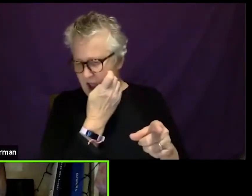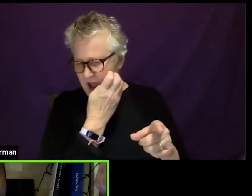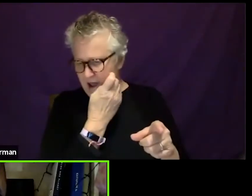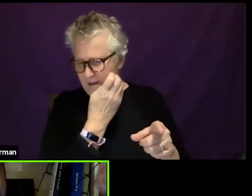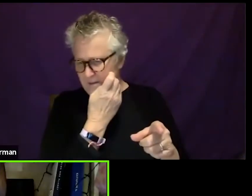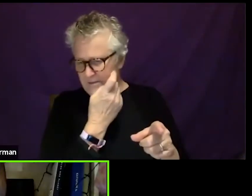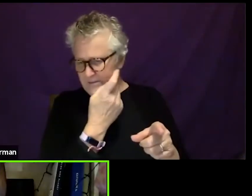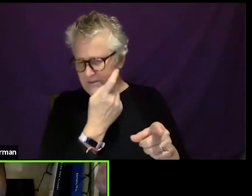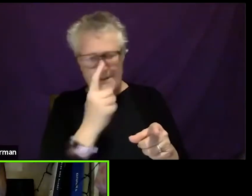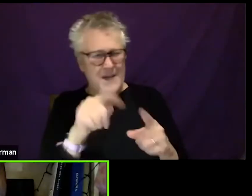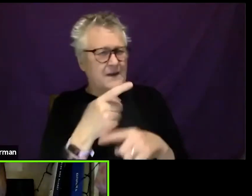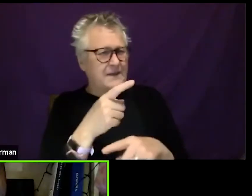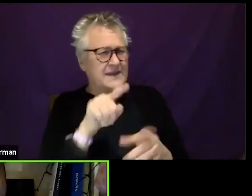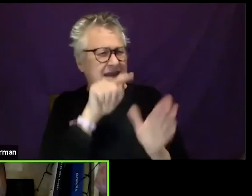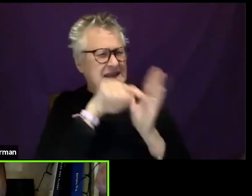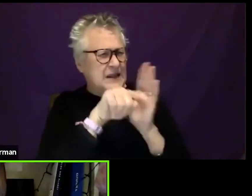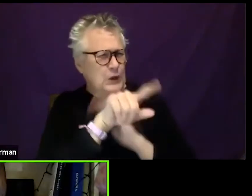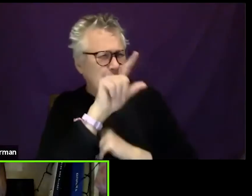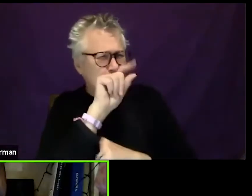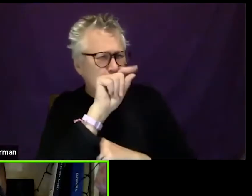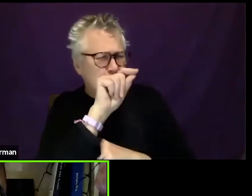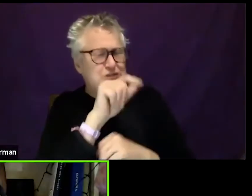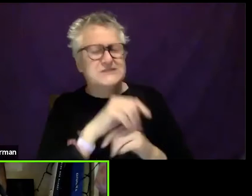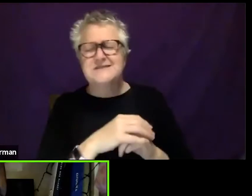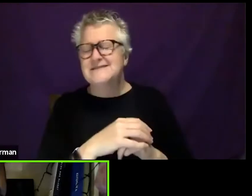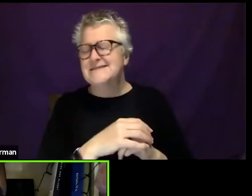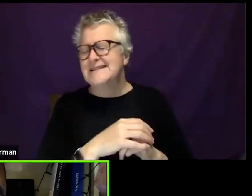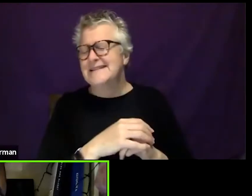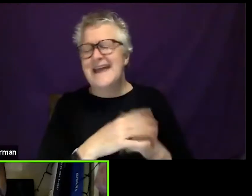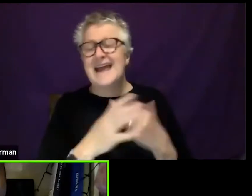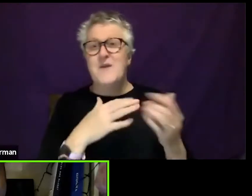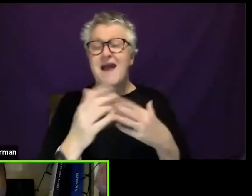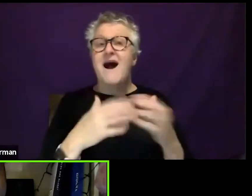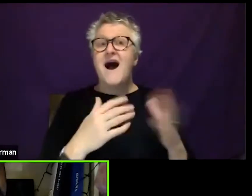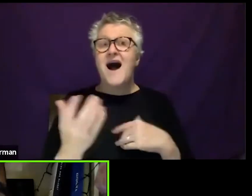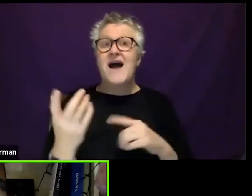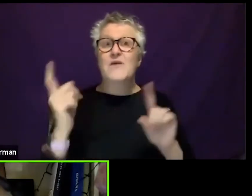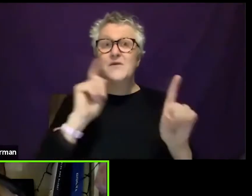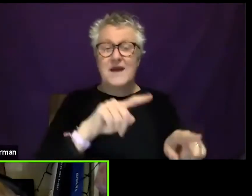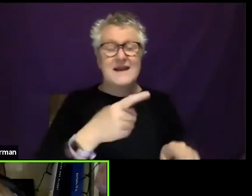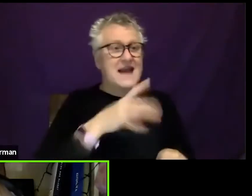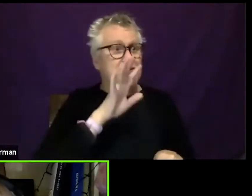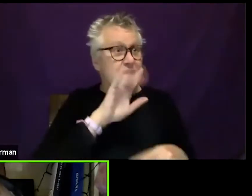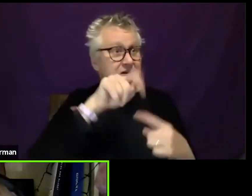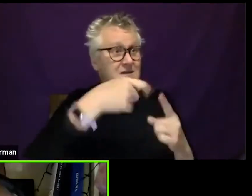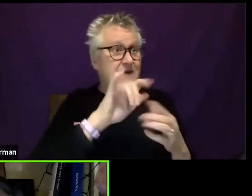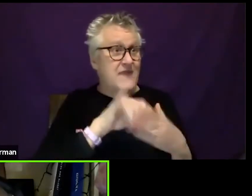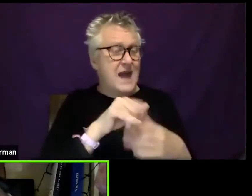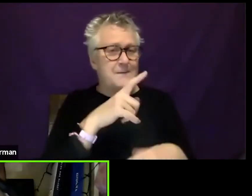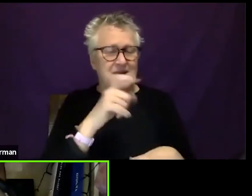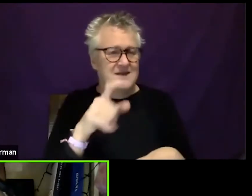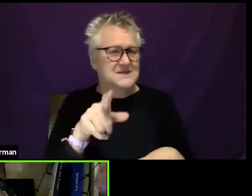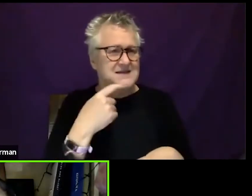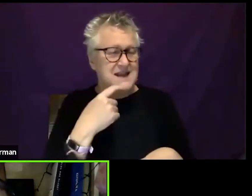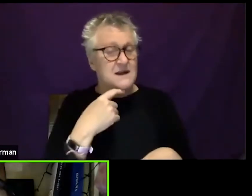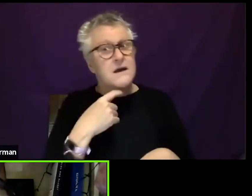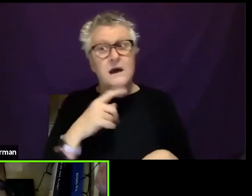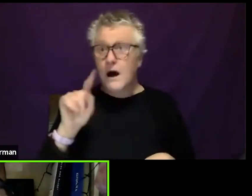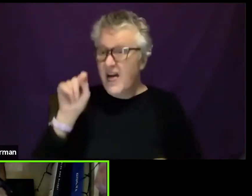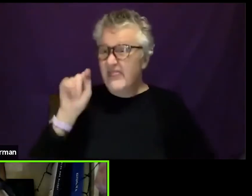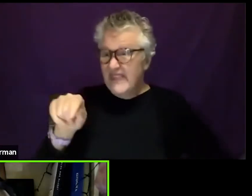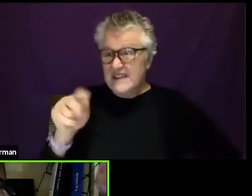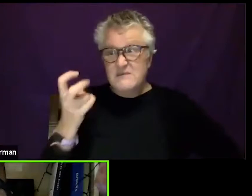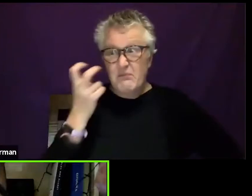And I talked actually and used it as activism, because I was like, well, this blind lady, this is my apocalypse. I'd